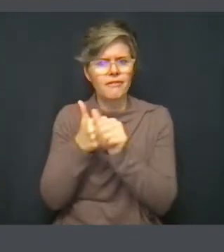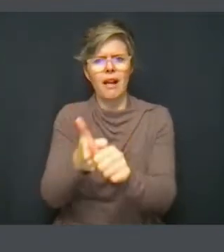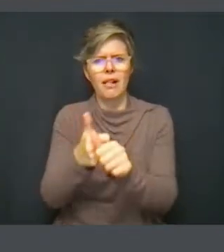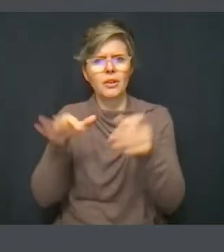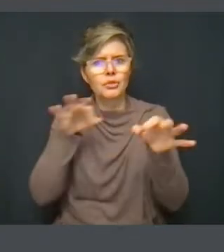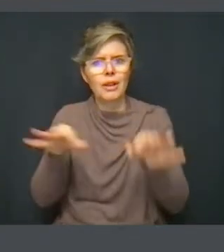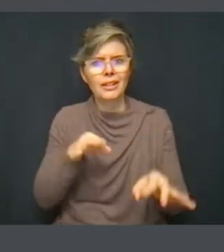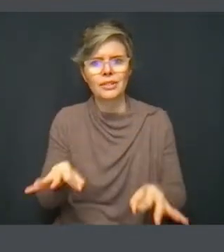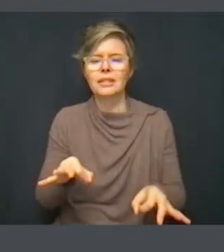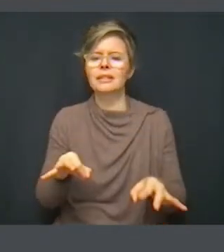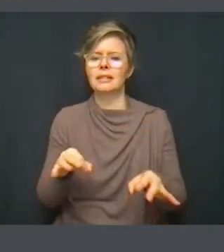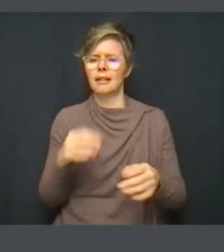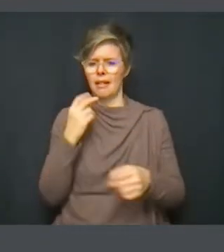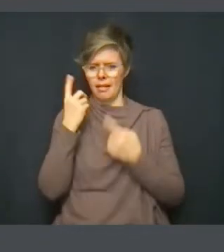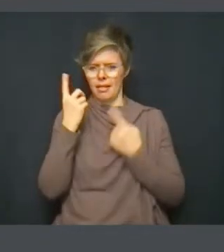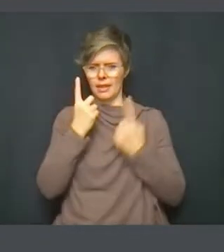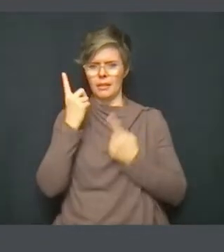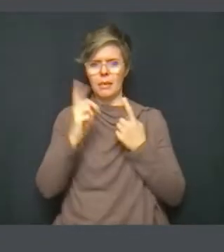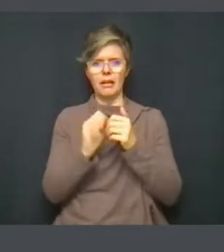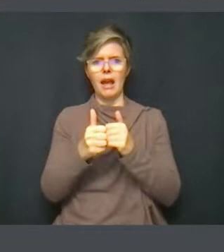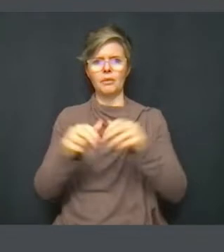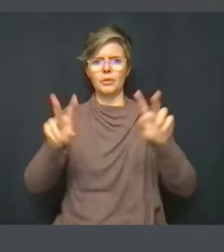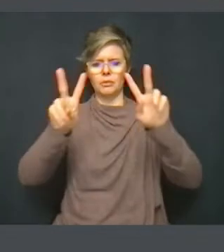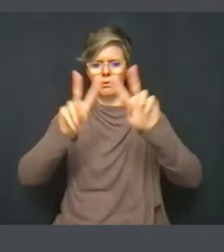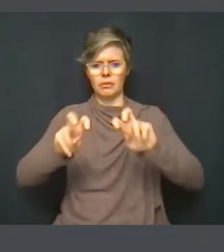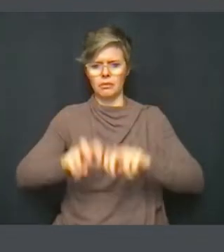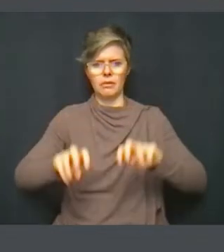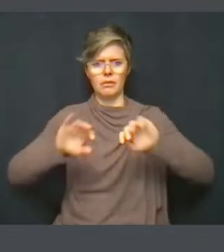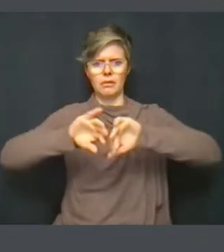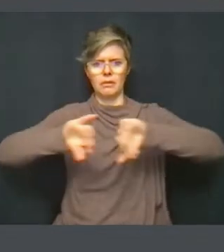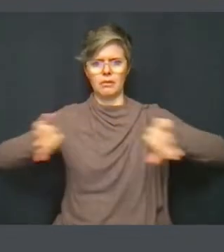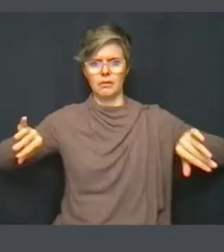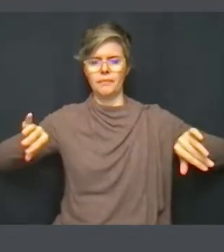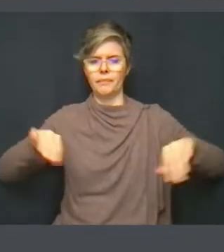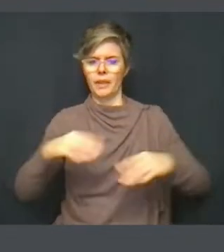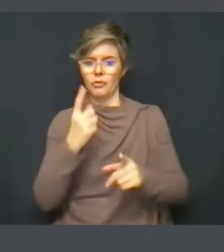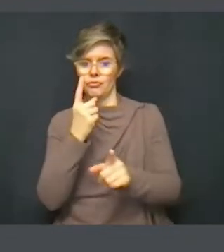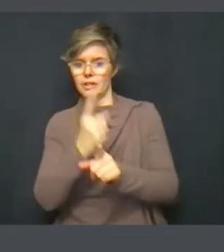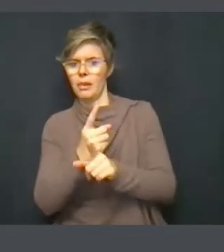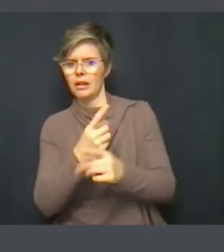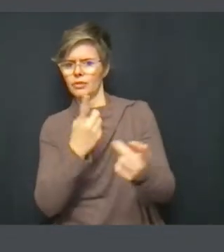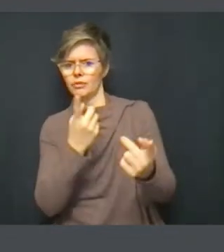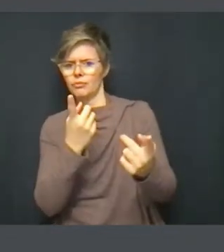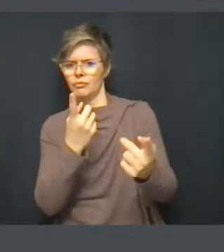differentiate between those two things because that's critical in terms of, are you going to mark responses as correct or incorrect and why, right?